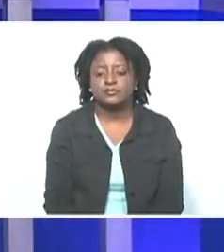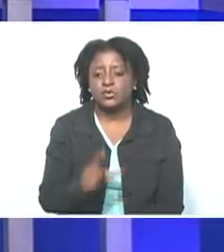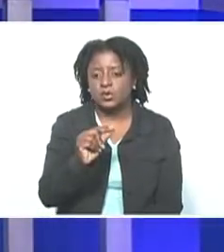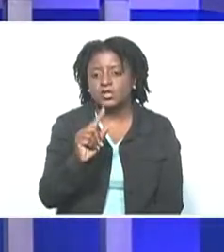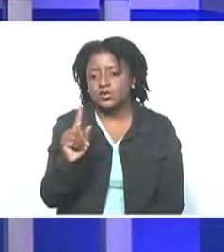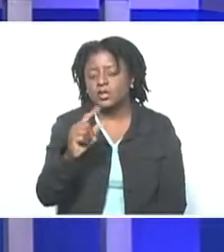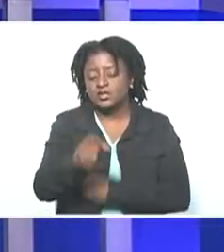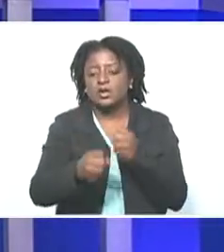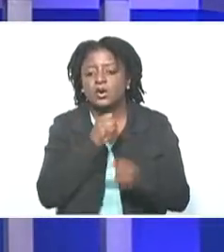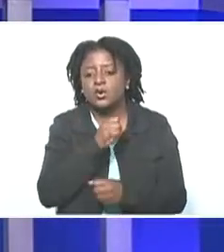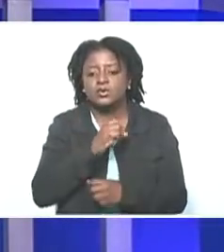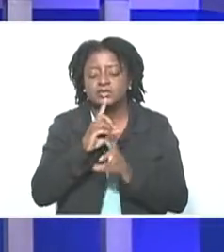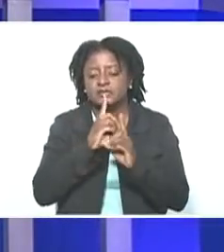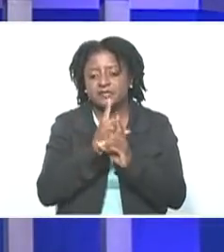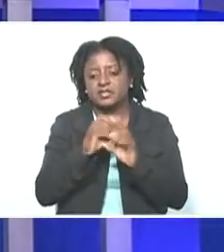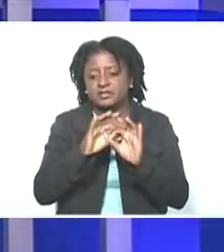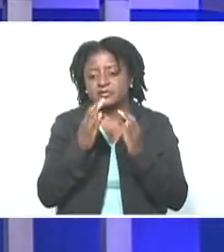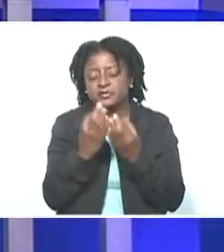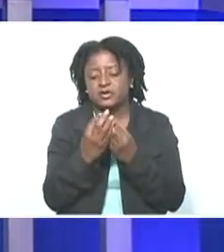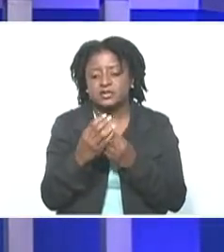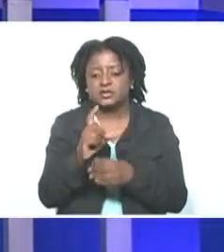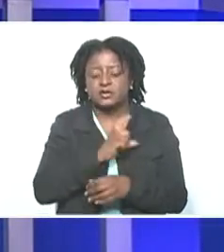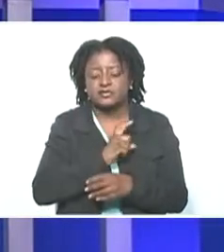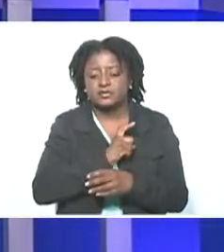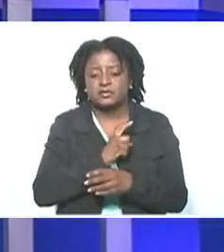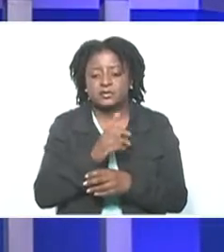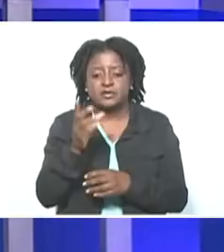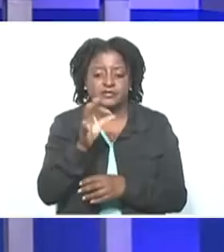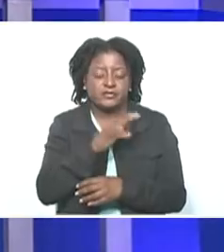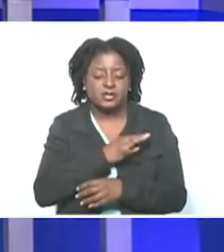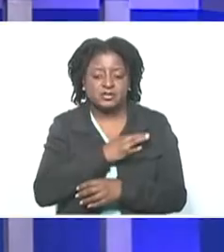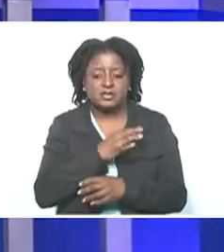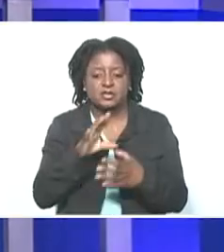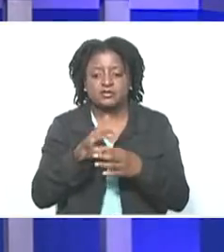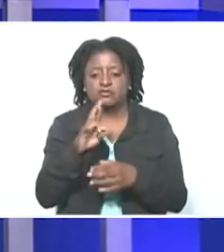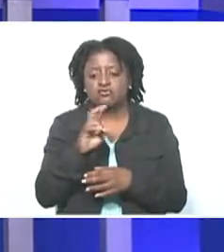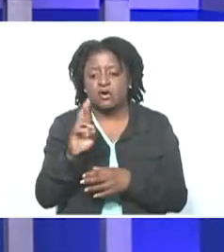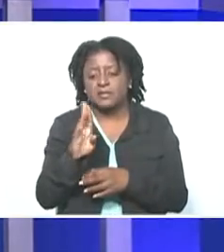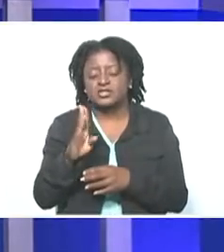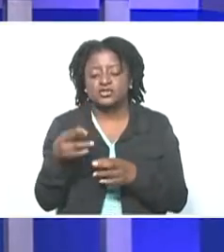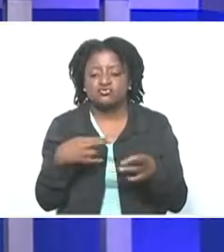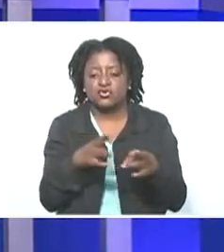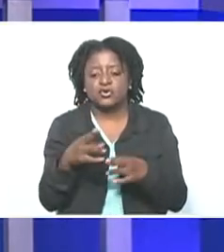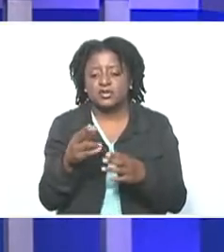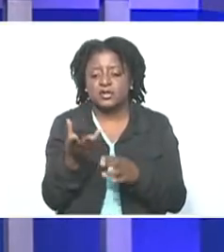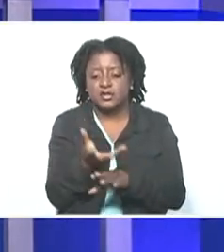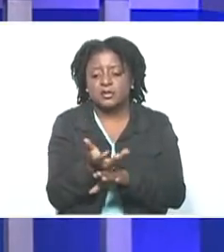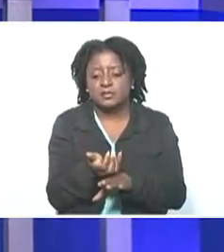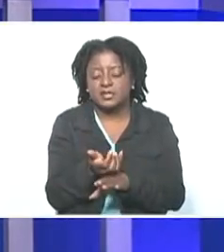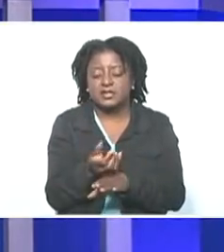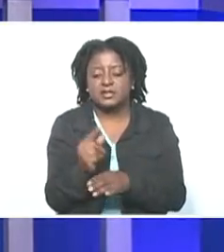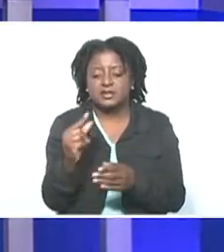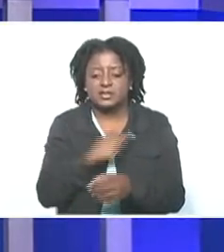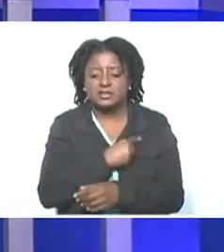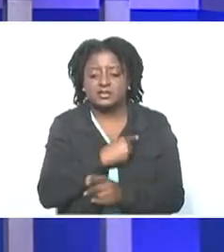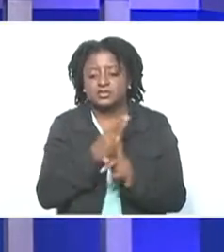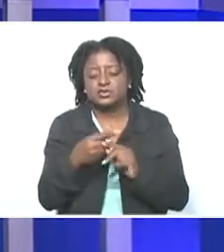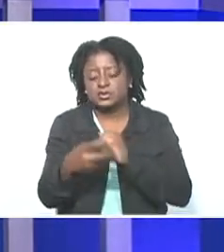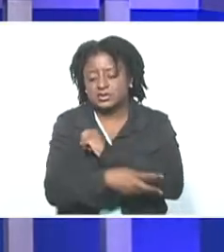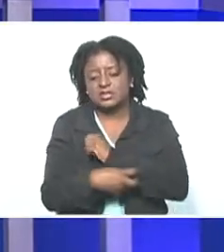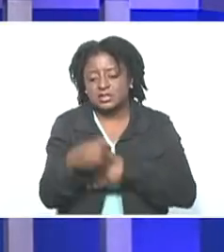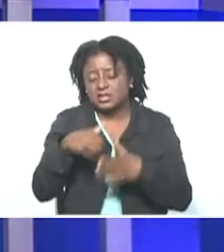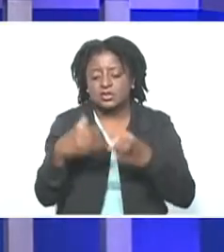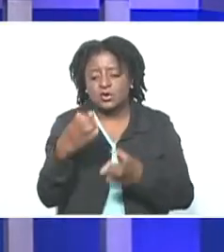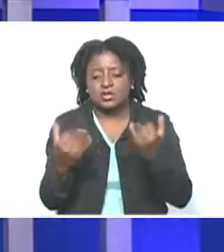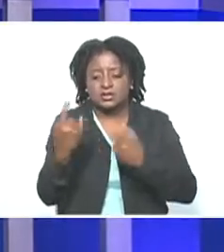21-year-old Defense Force officer Baricio Ferguson of Robinson Road pleaded guilty to stealing when he appeared in court today. Police say he